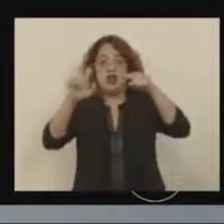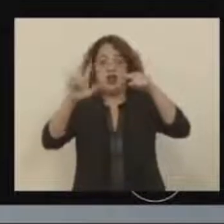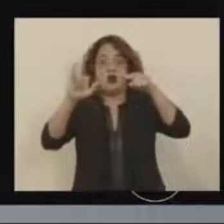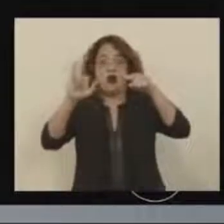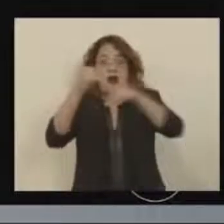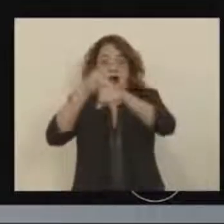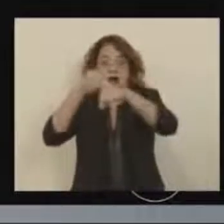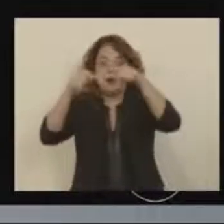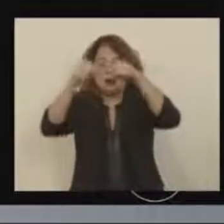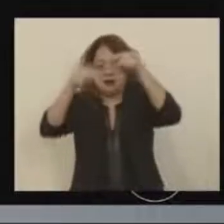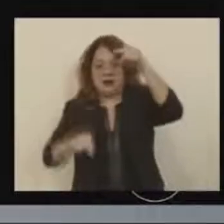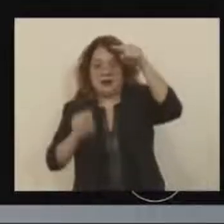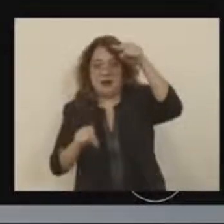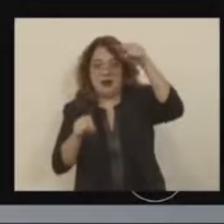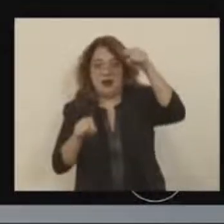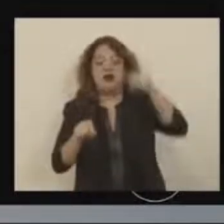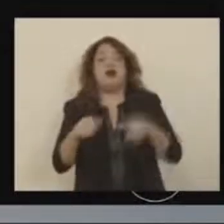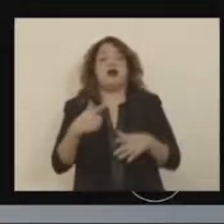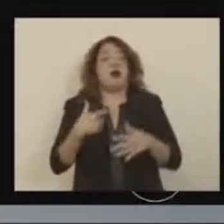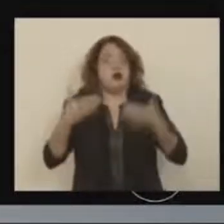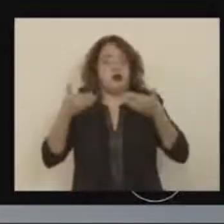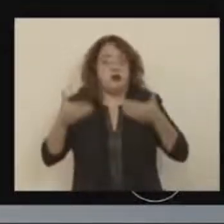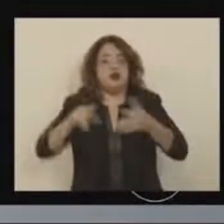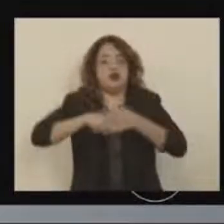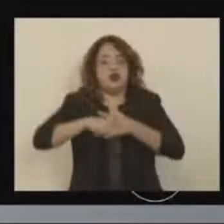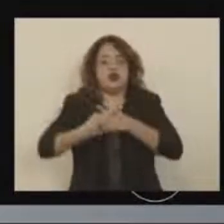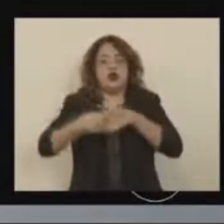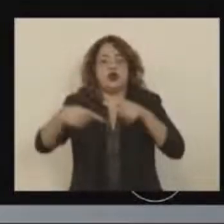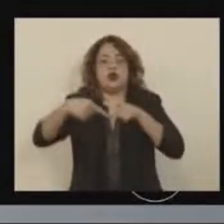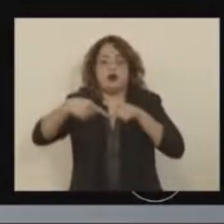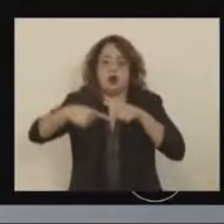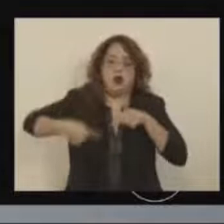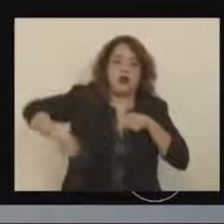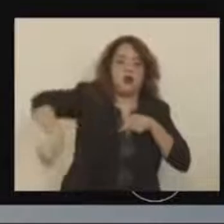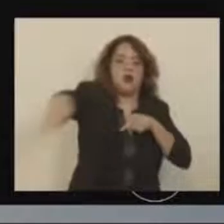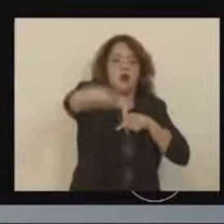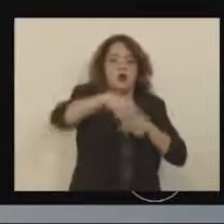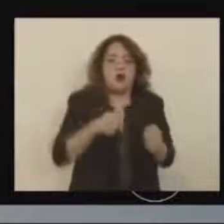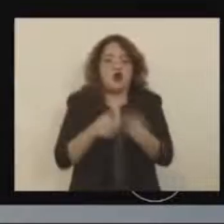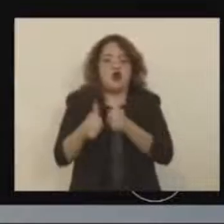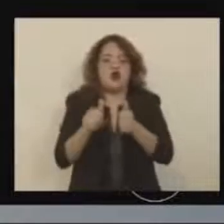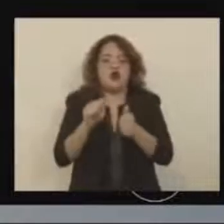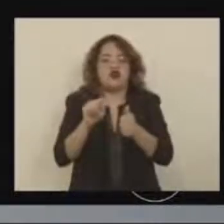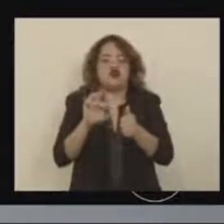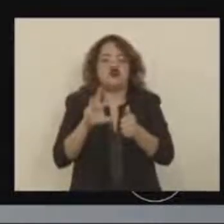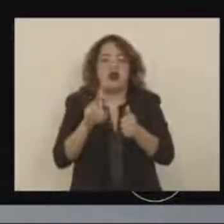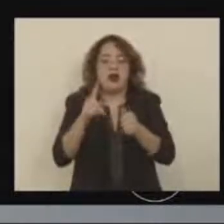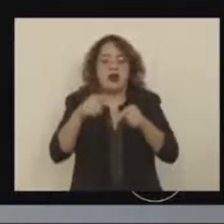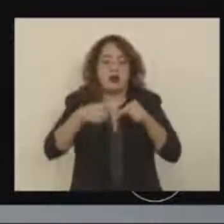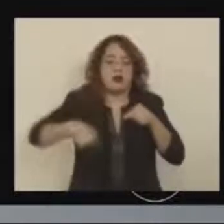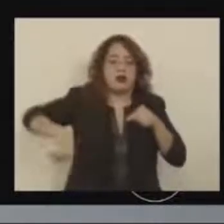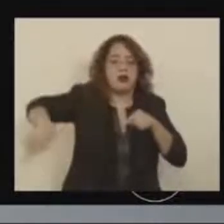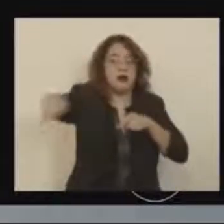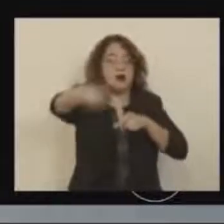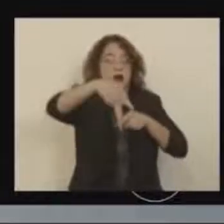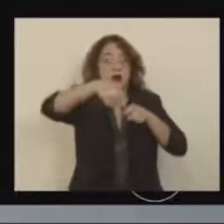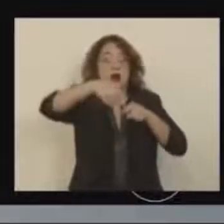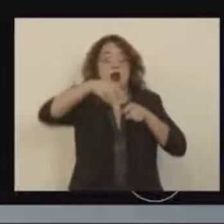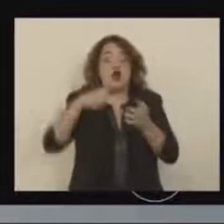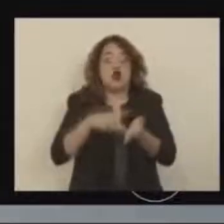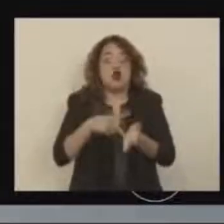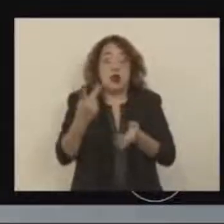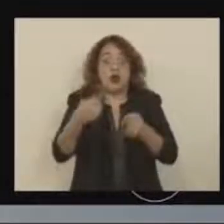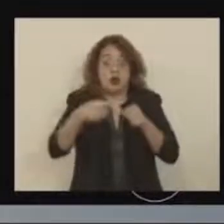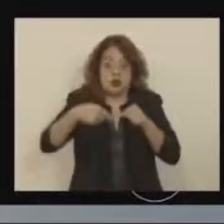call the racetrack as we wait for final goes and no-goes. During those go and no-go polls, our console operators will be double-checking the health and status